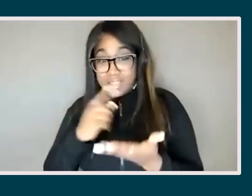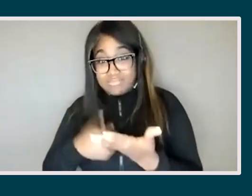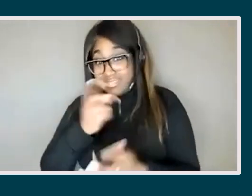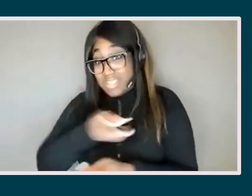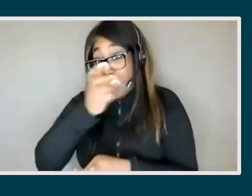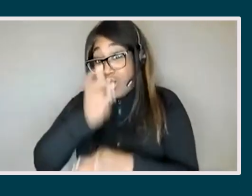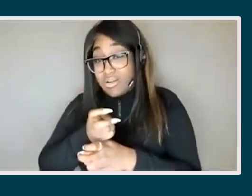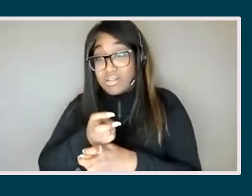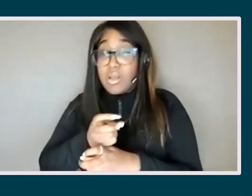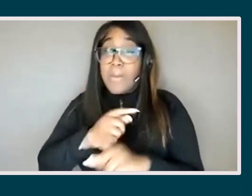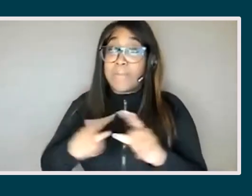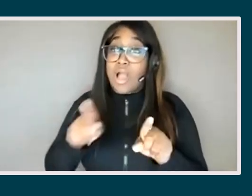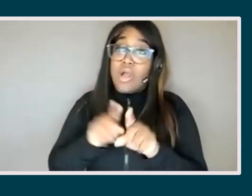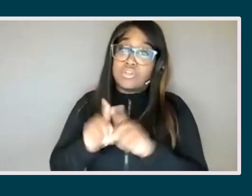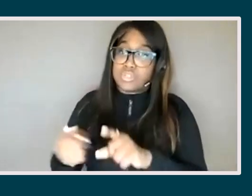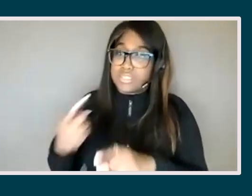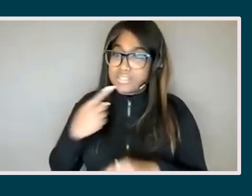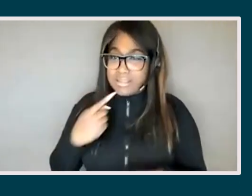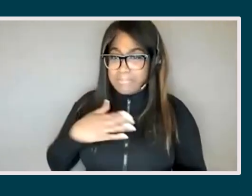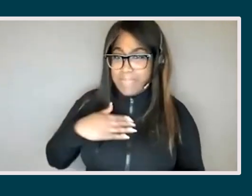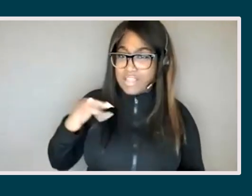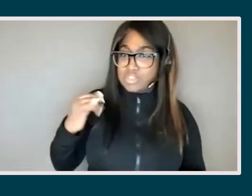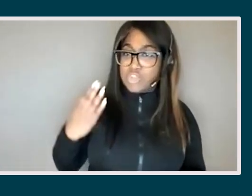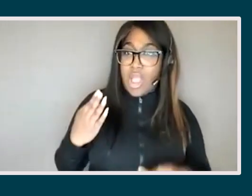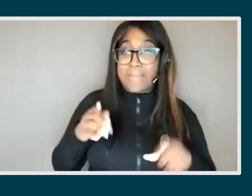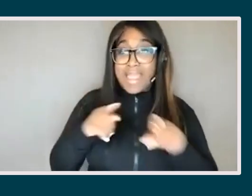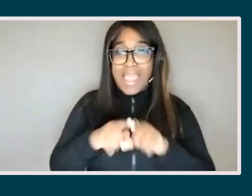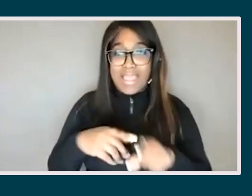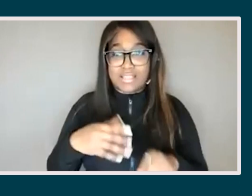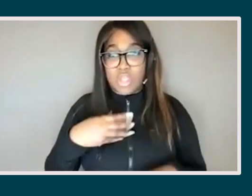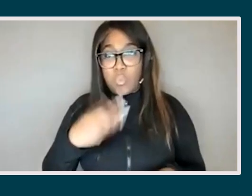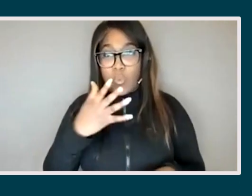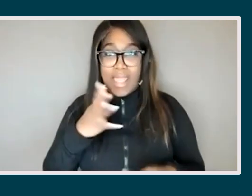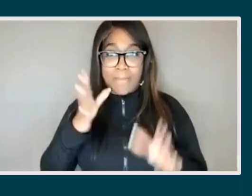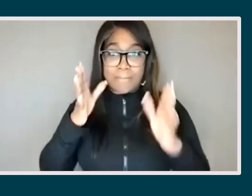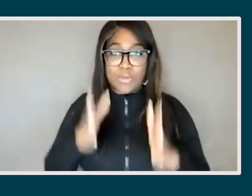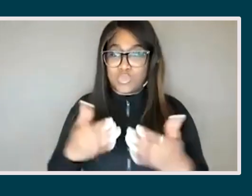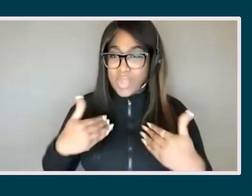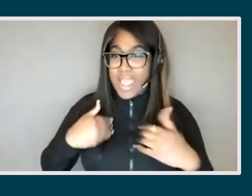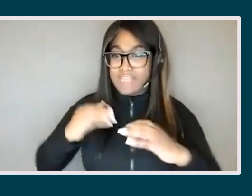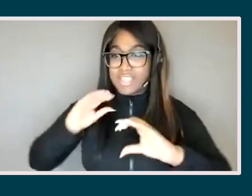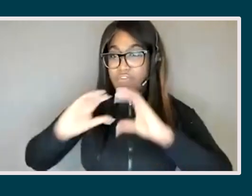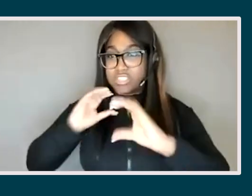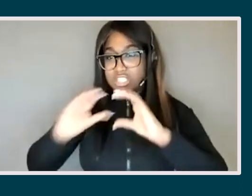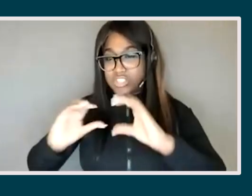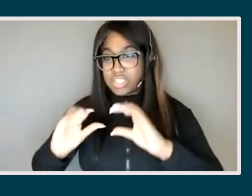But he's also saying, like, it's my job as a white person to have that conversation for somebody who could give Deborah a paper